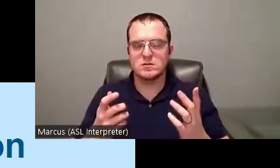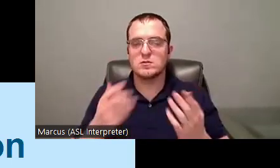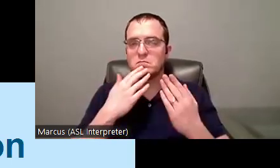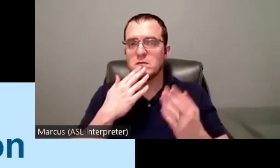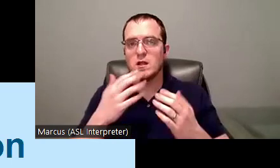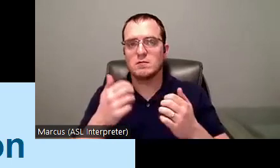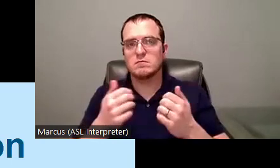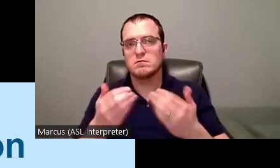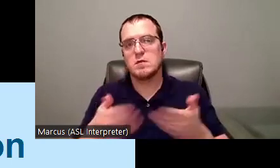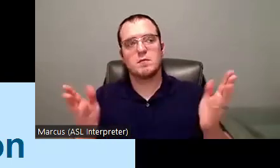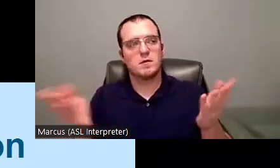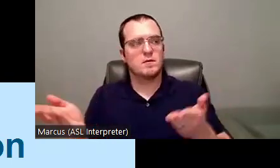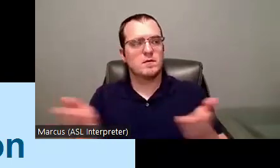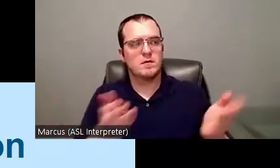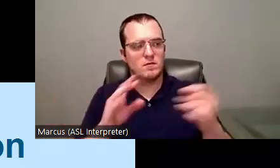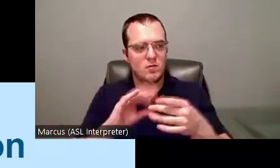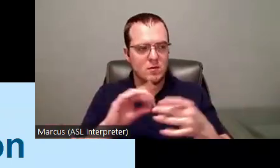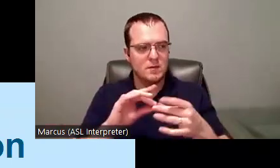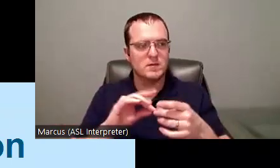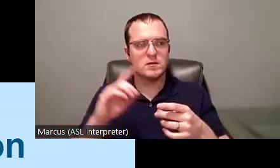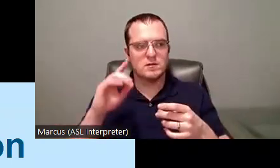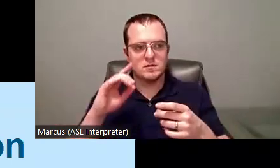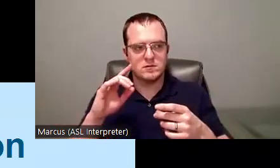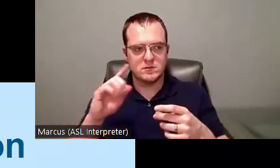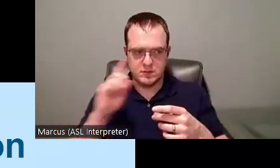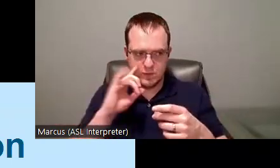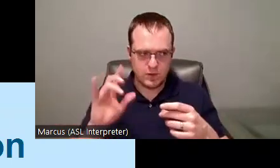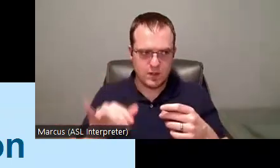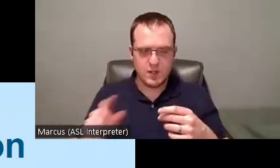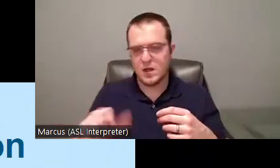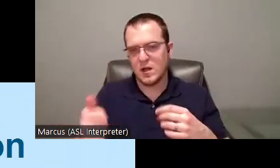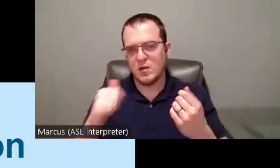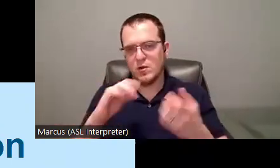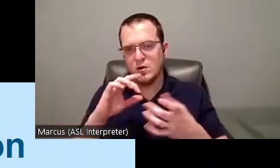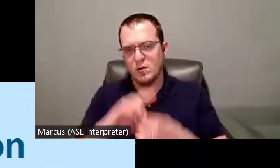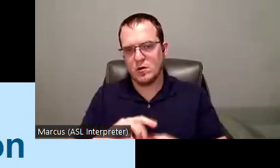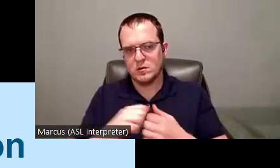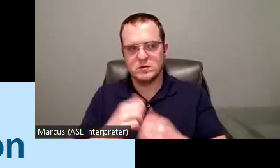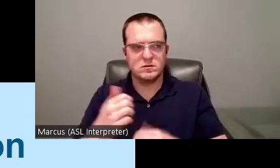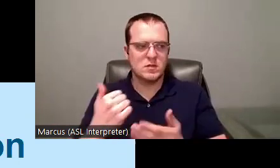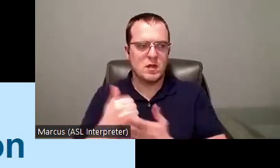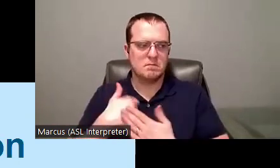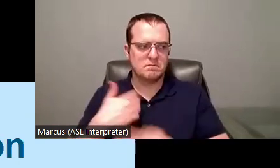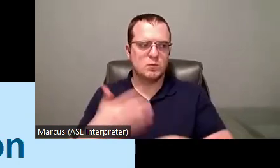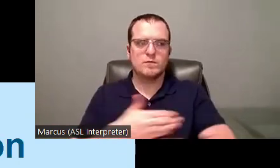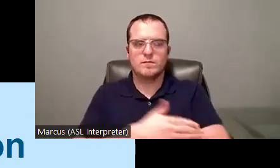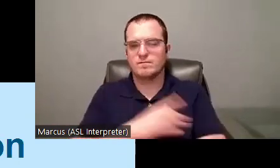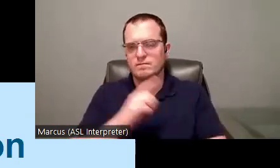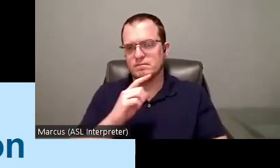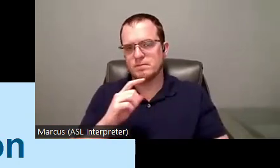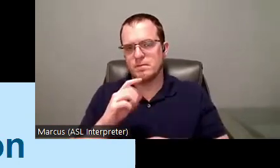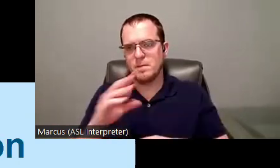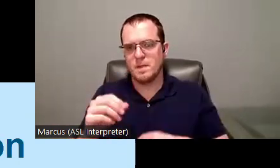for, providing the comments, as you did, and other partners to help us improve and